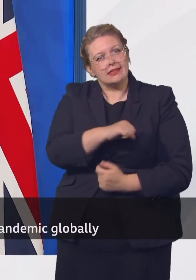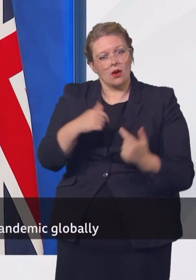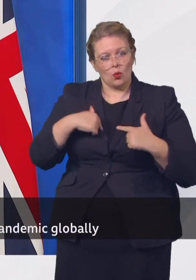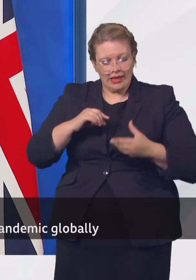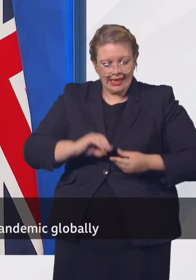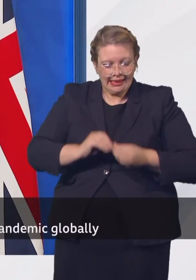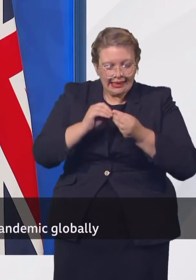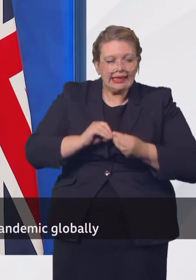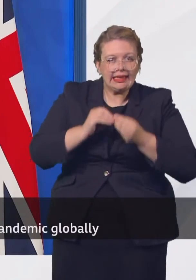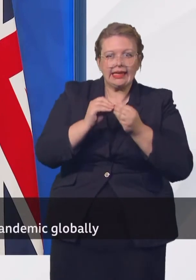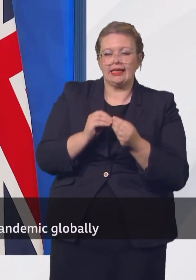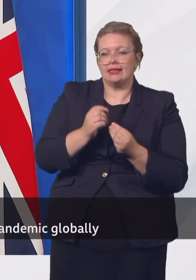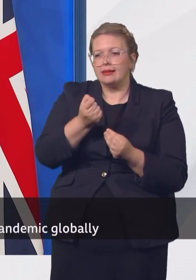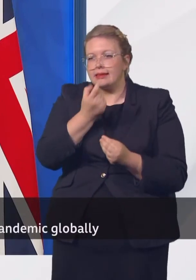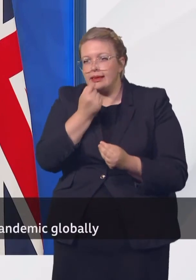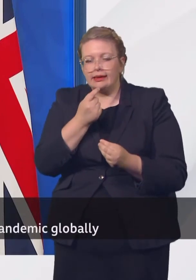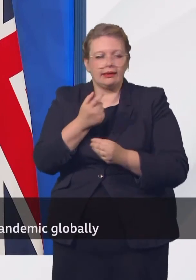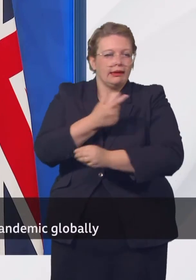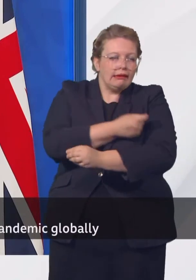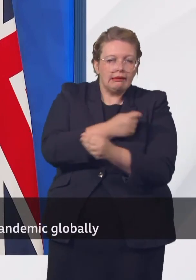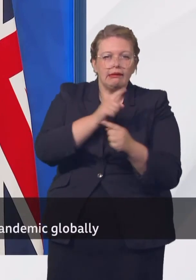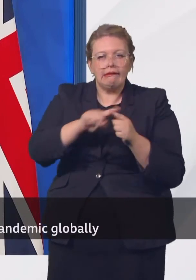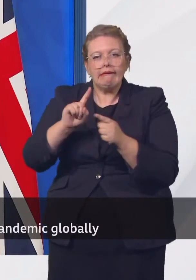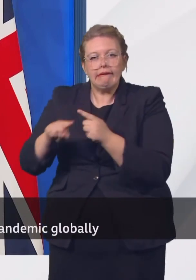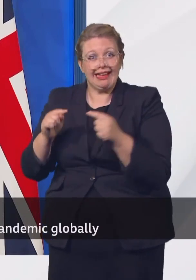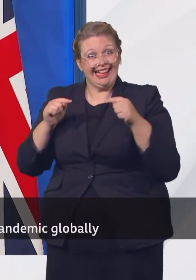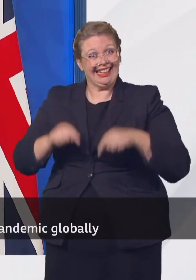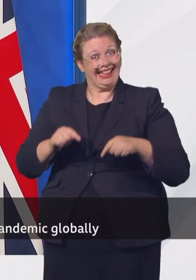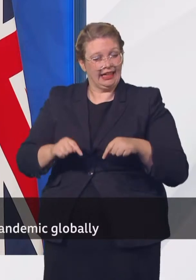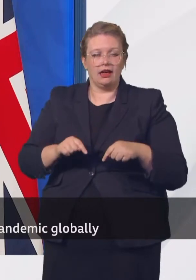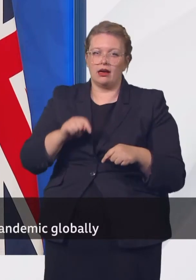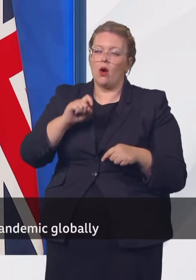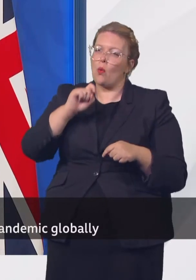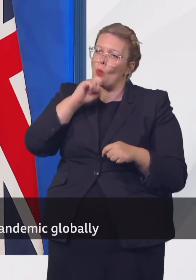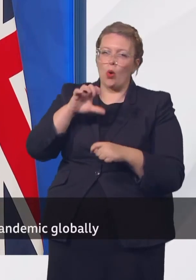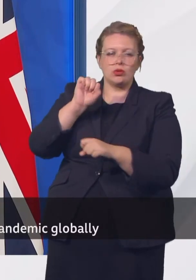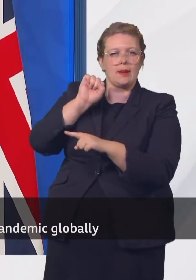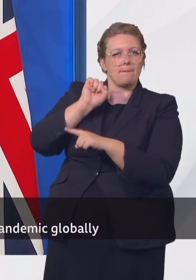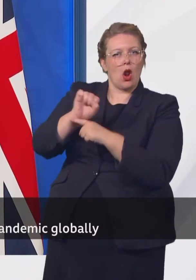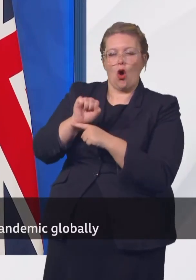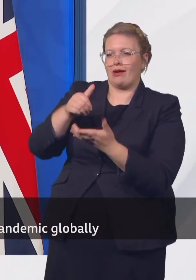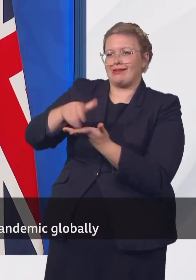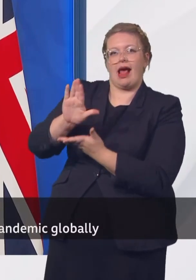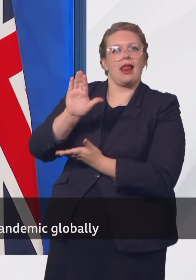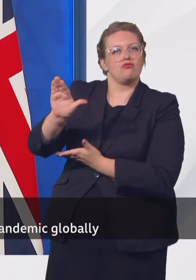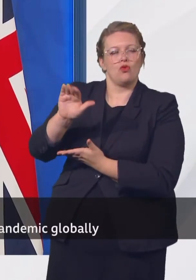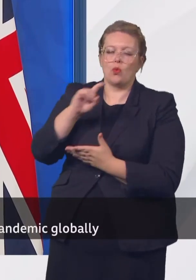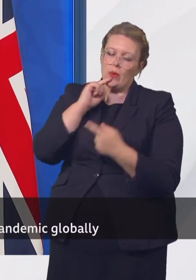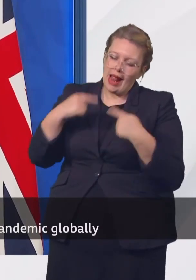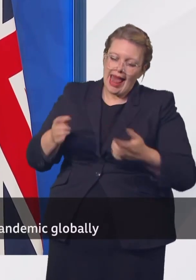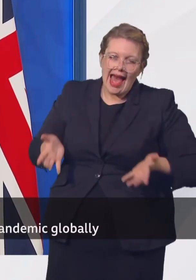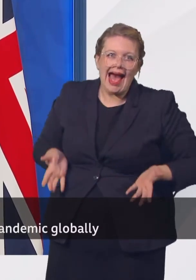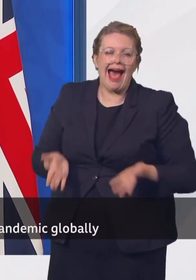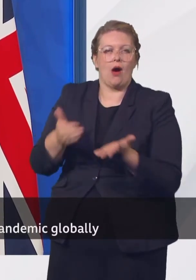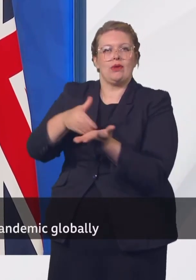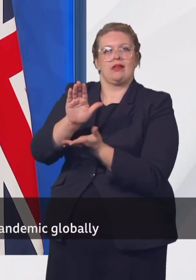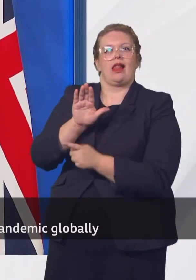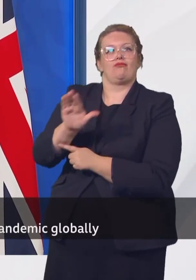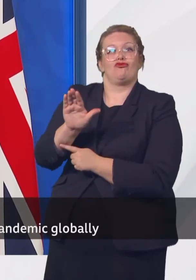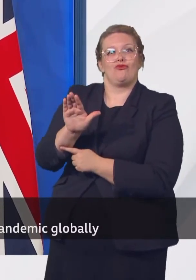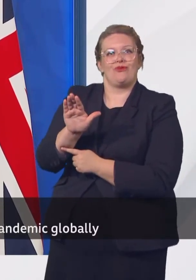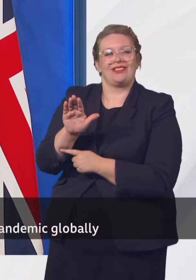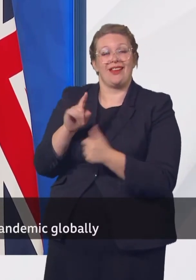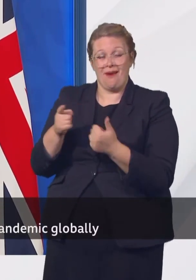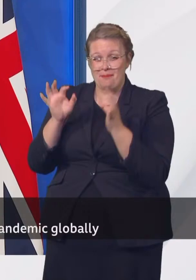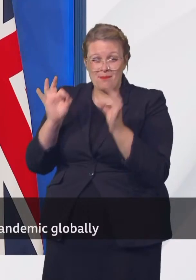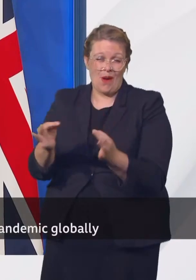world of a product made for a market around the world. So you might have noticed you struck a chord with